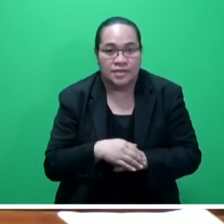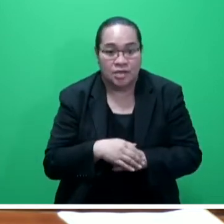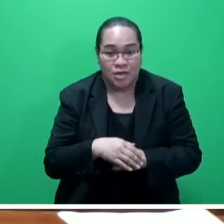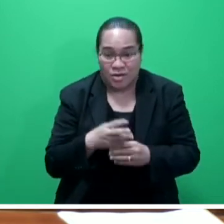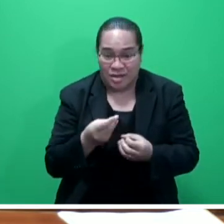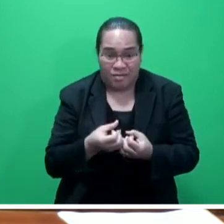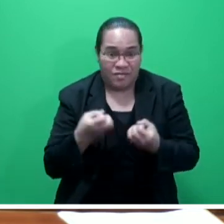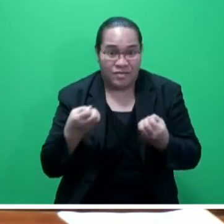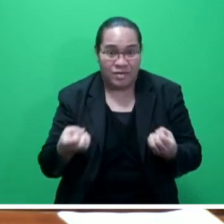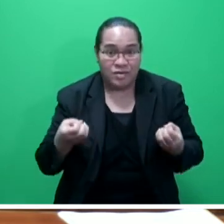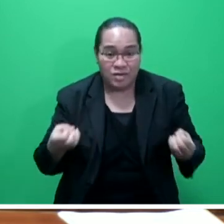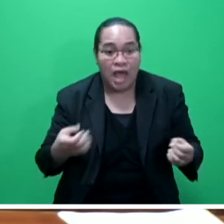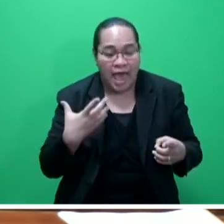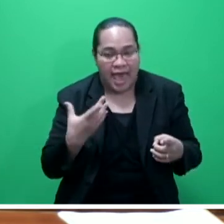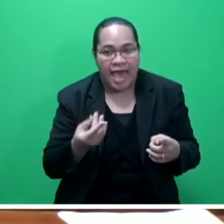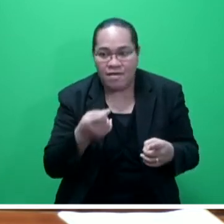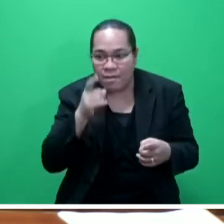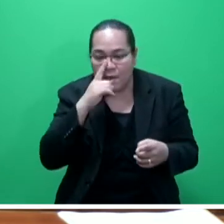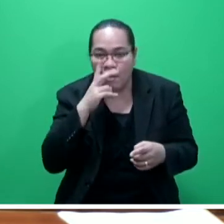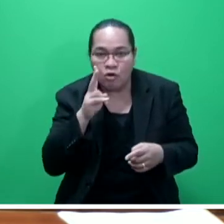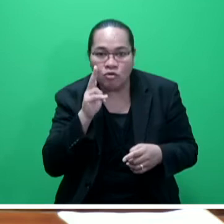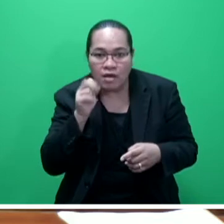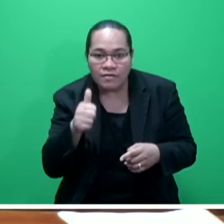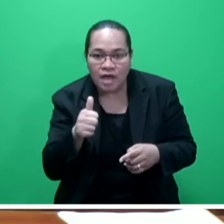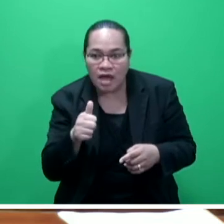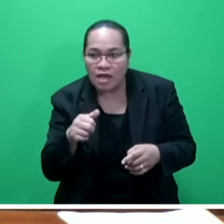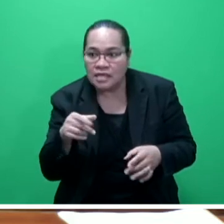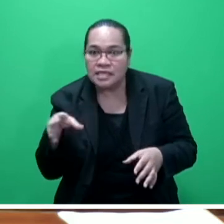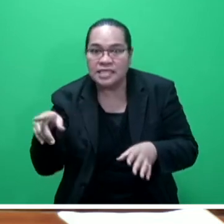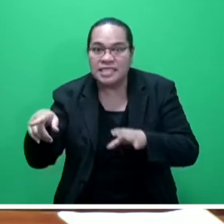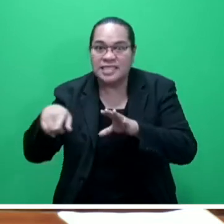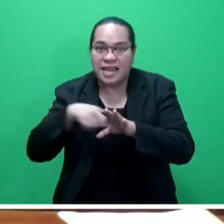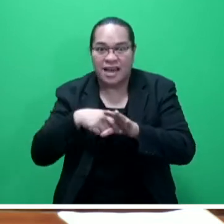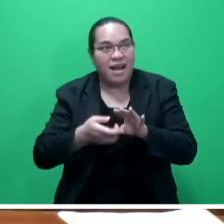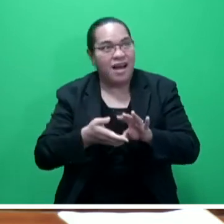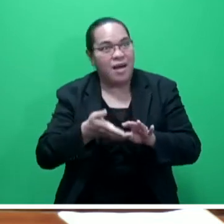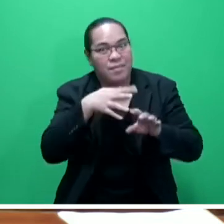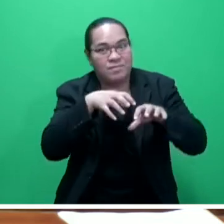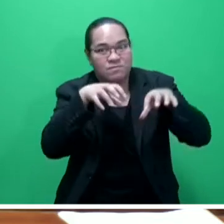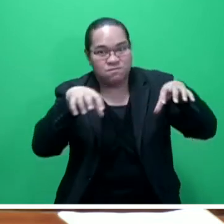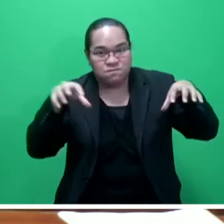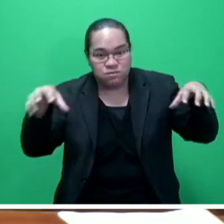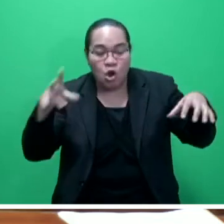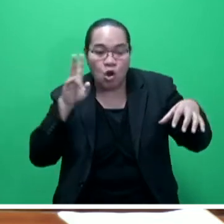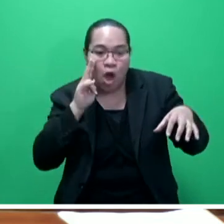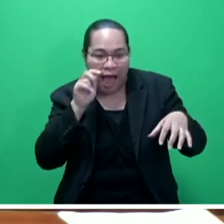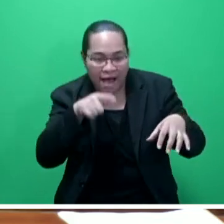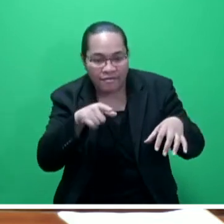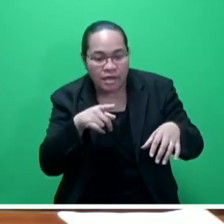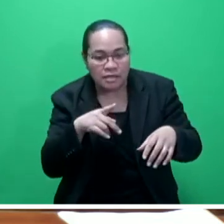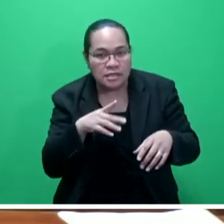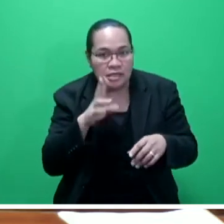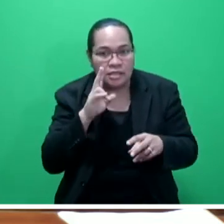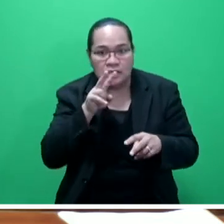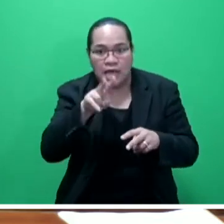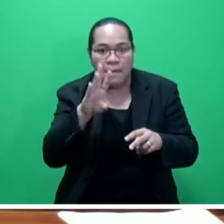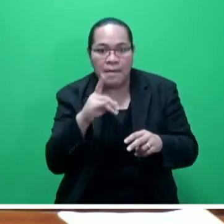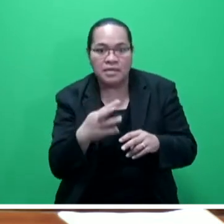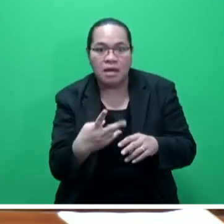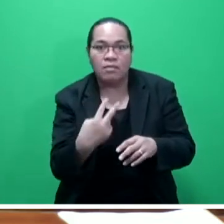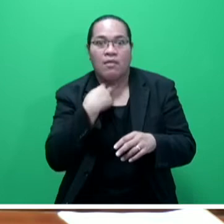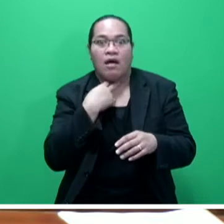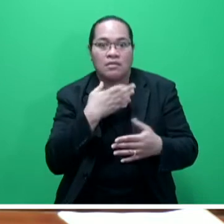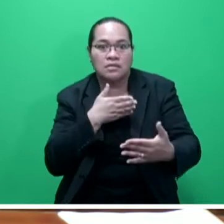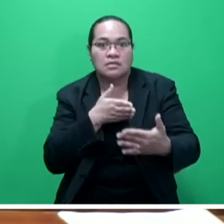it also has caretakers in the intake areas, looking after these areas and addressing potential blockages and